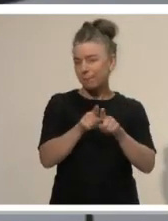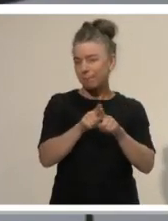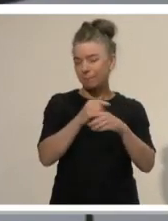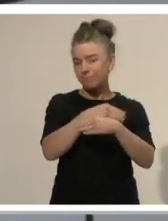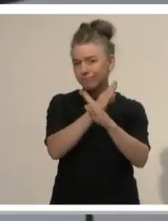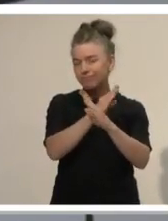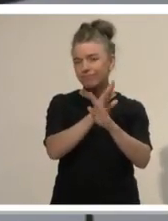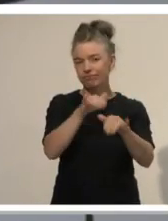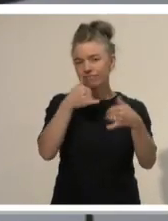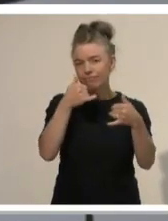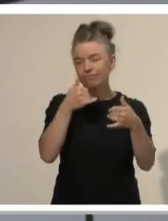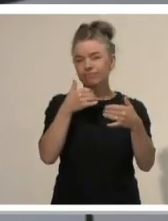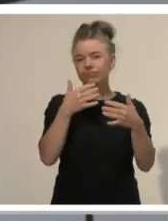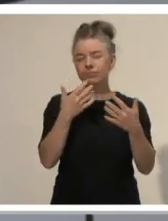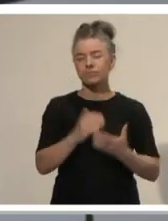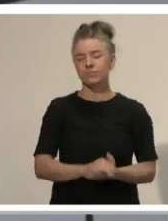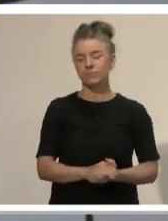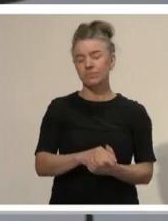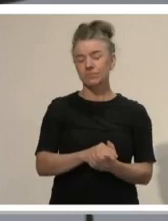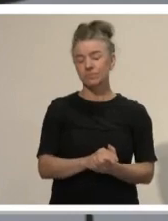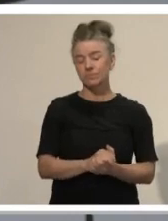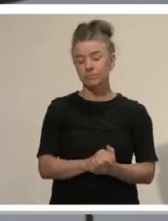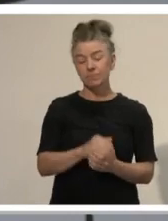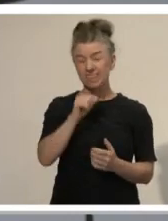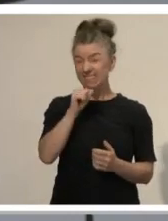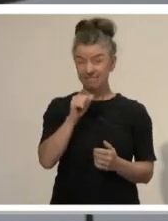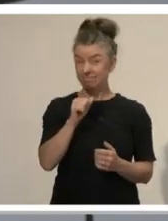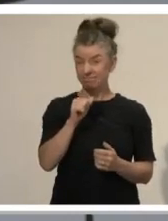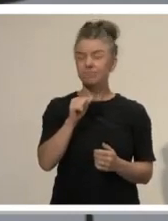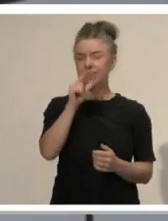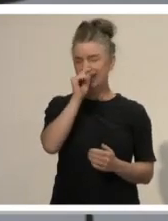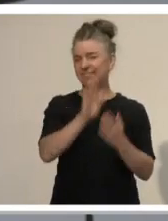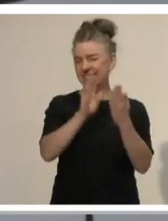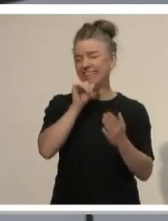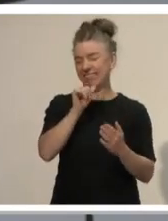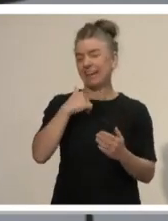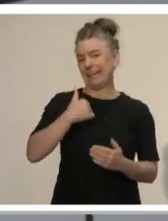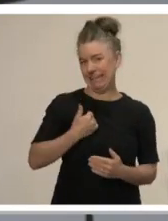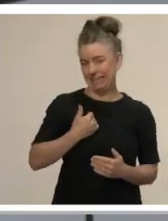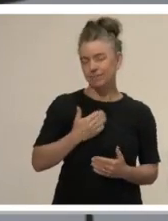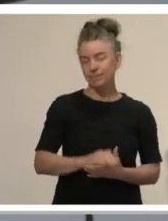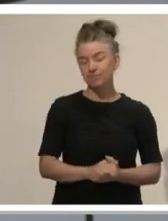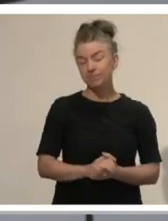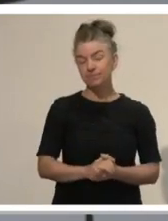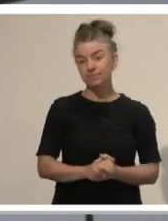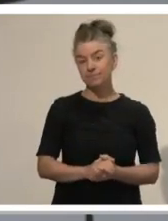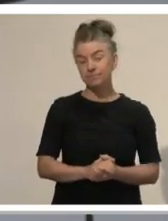virtual means or by phone where possible, face-to-face appointments if necessary.